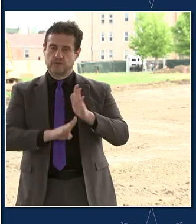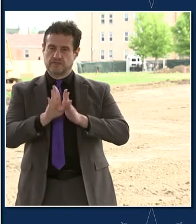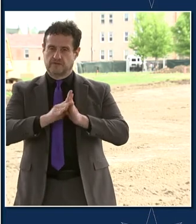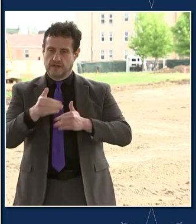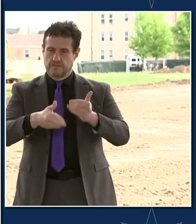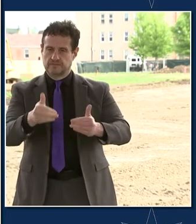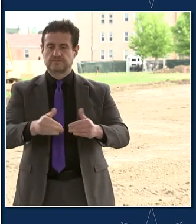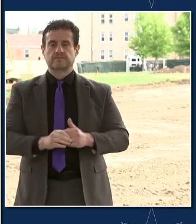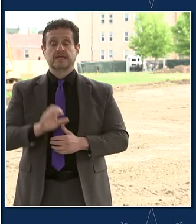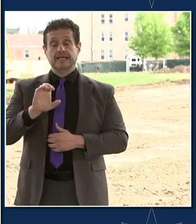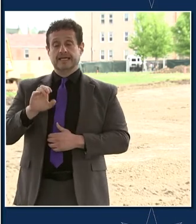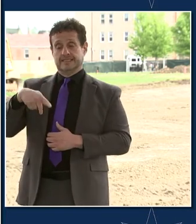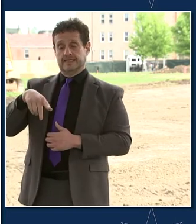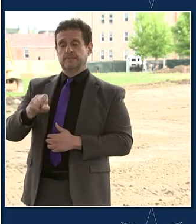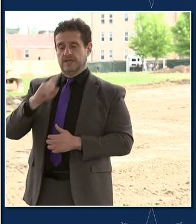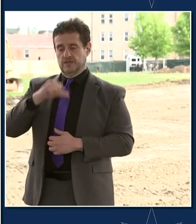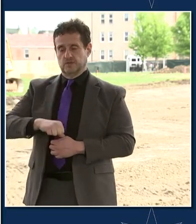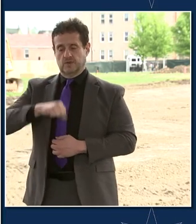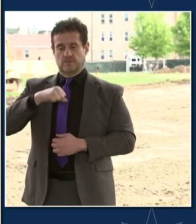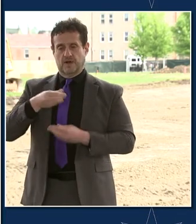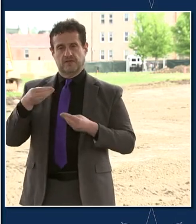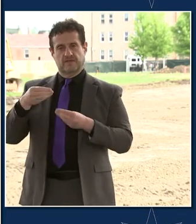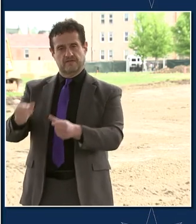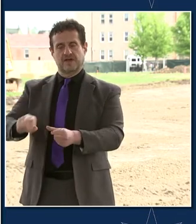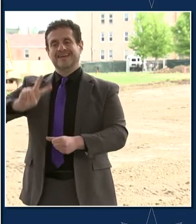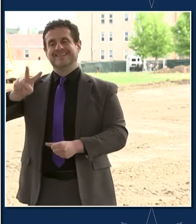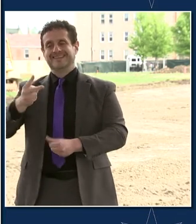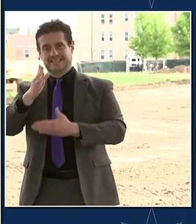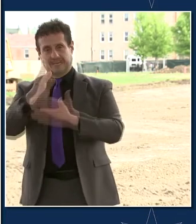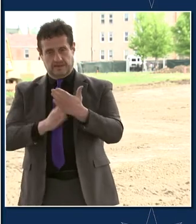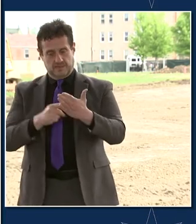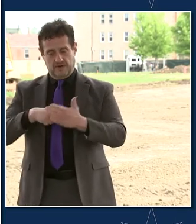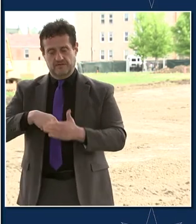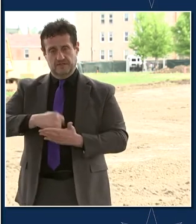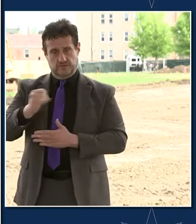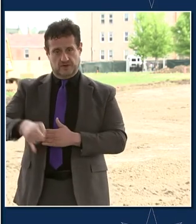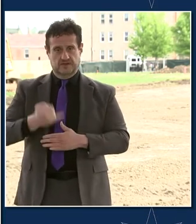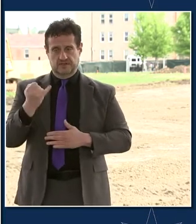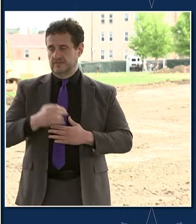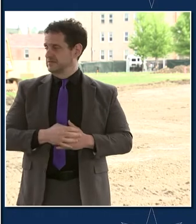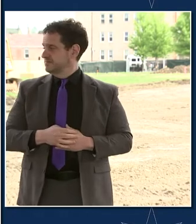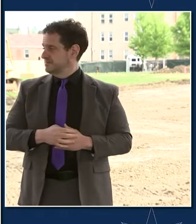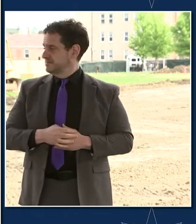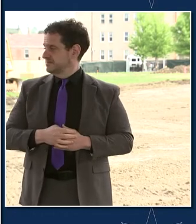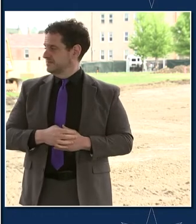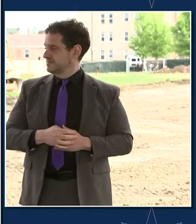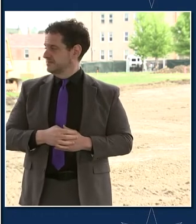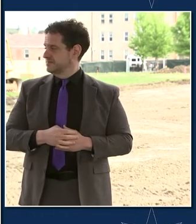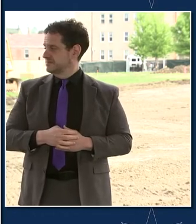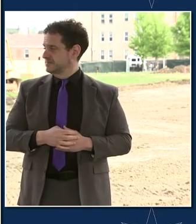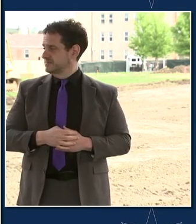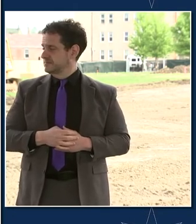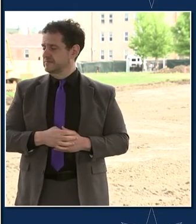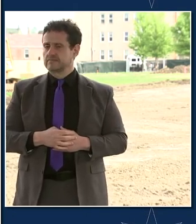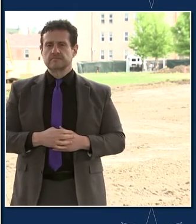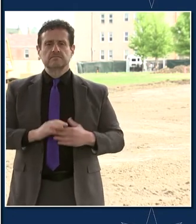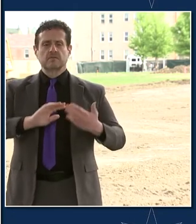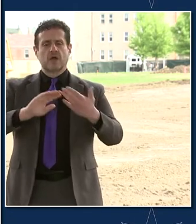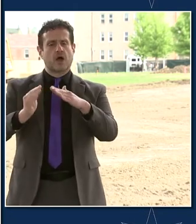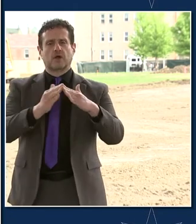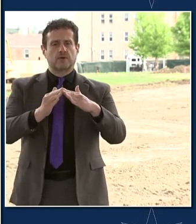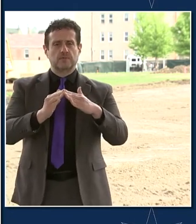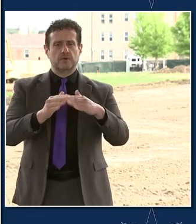Yeah. CPS will proudly fund the second part of this project, a community area that will be